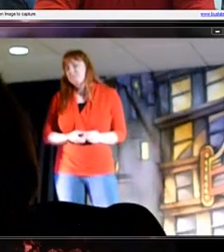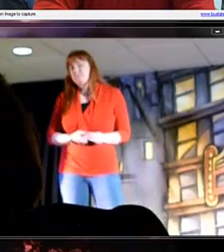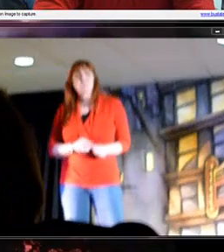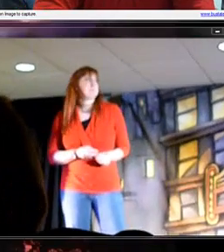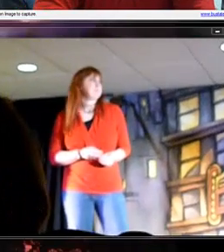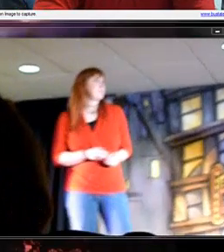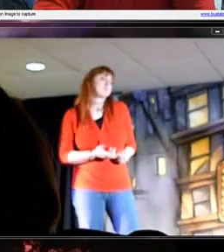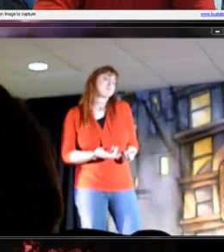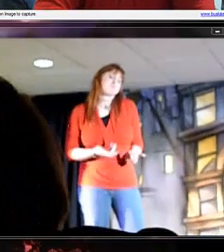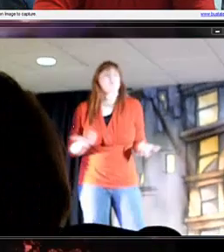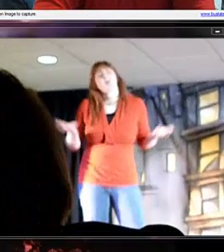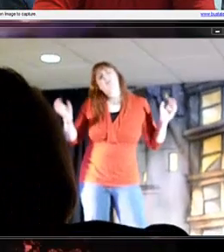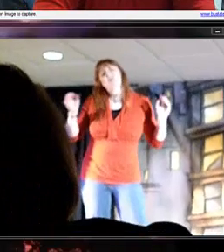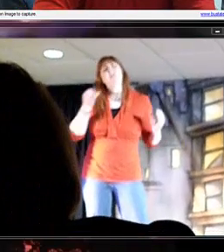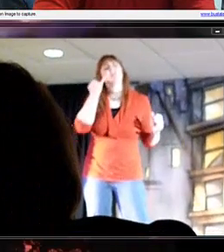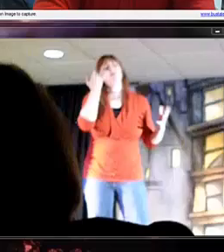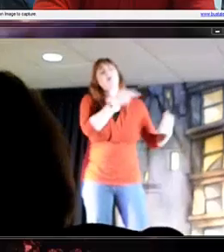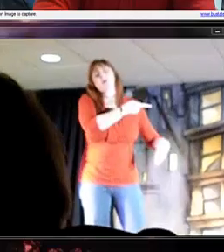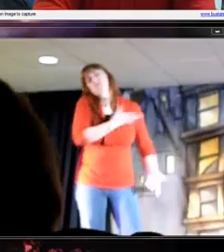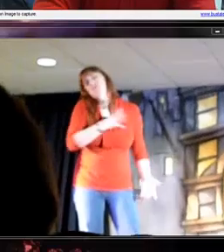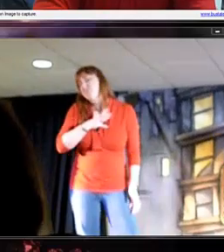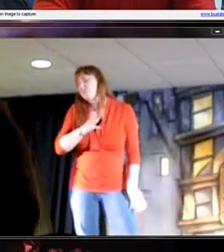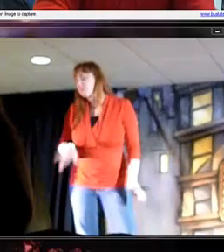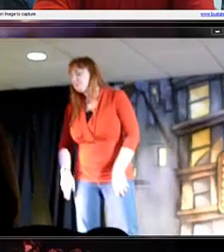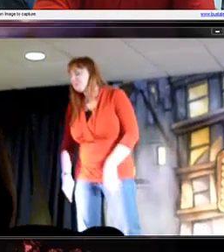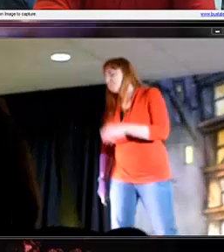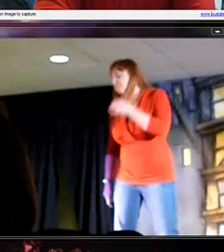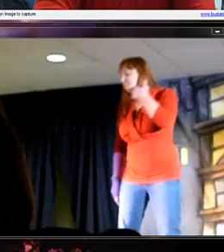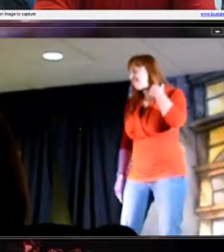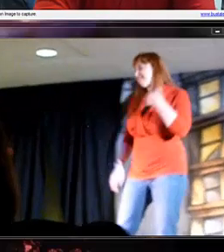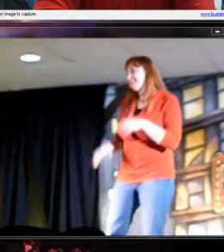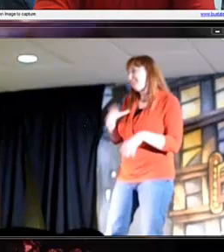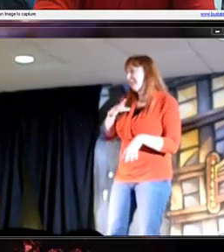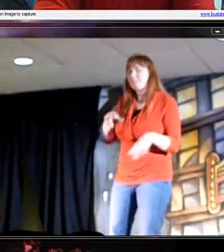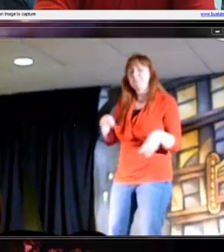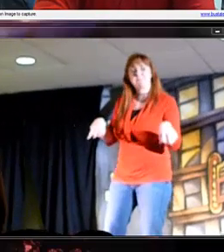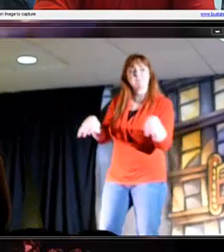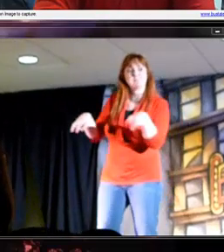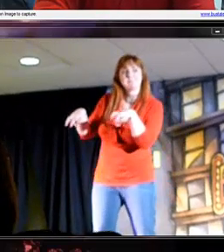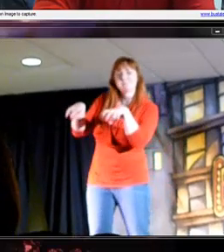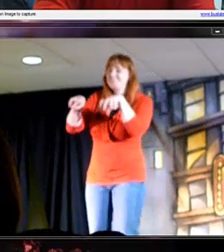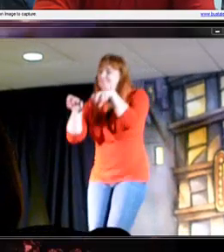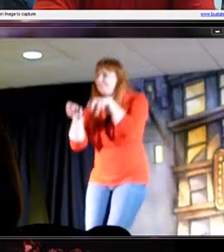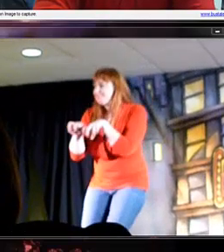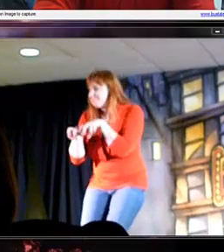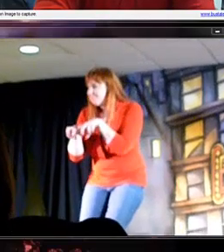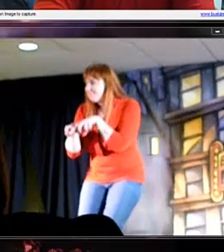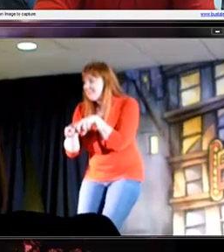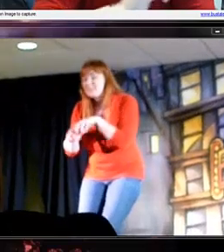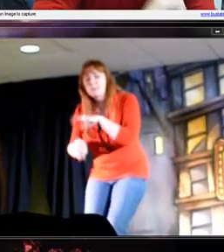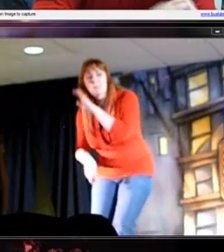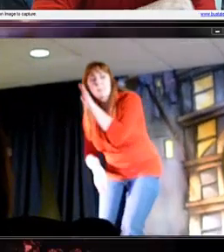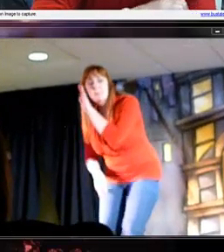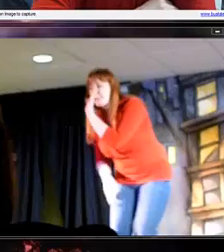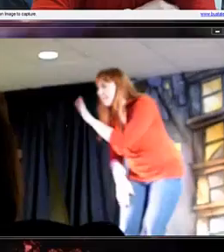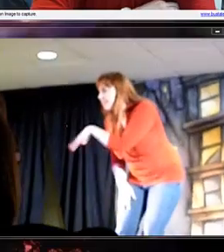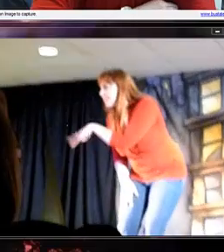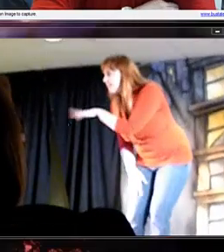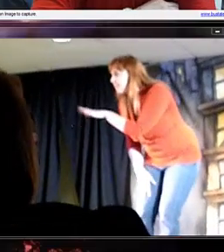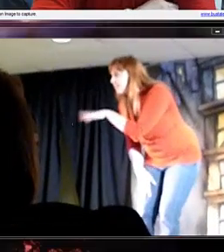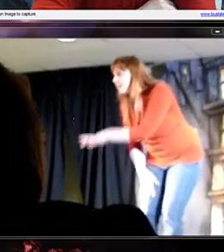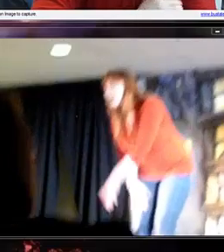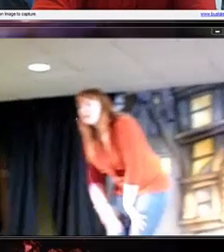or hardly any classifiers. So yeah, that was gone, let's say. So then that would mean that it's